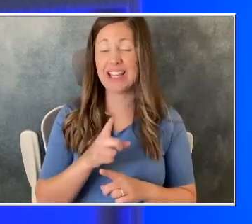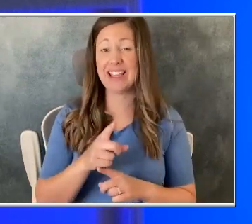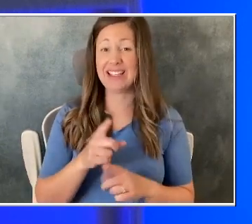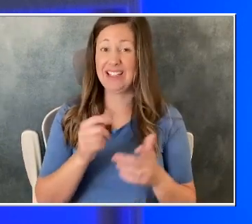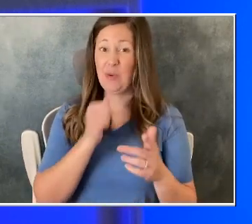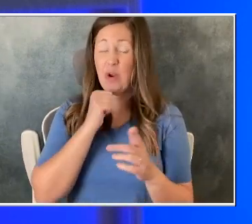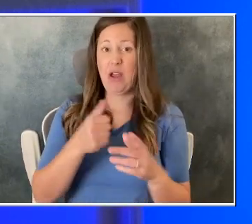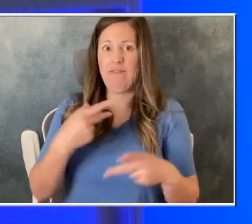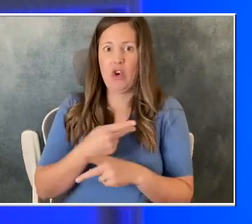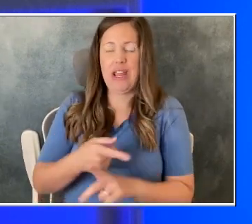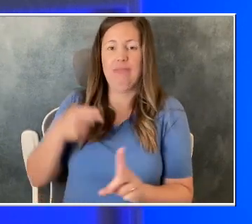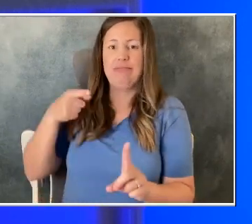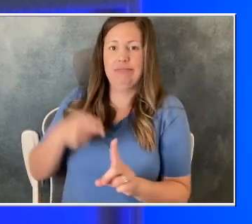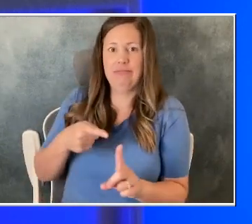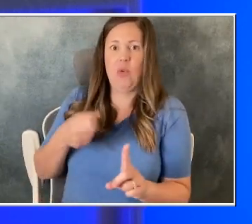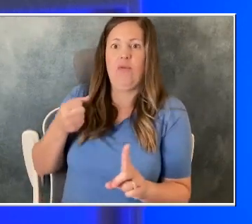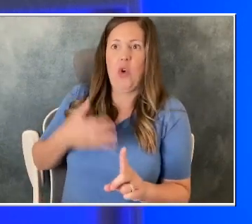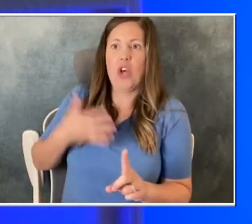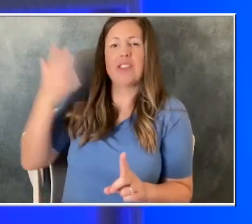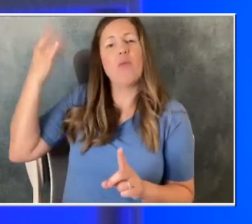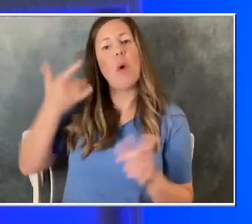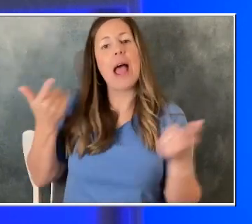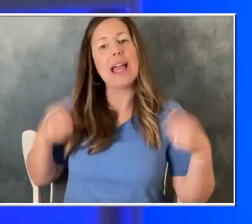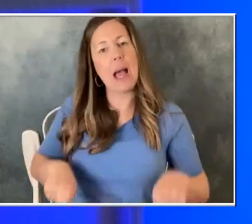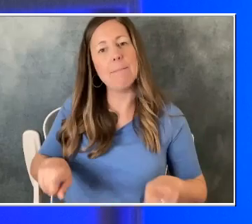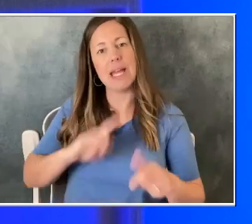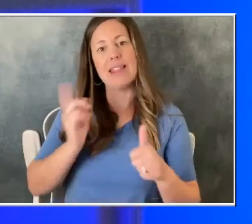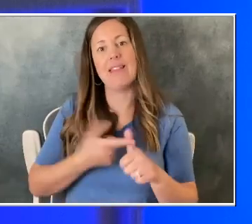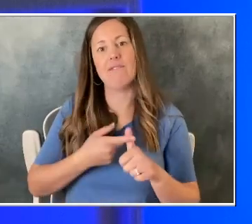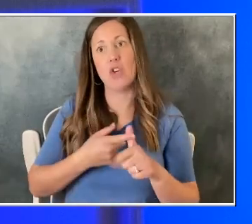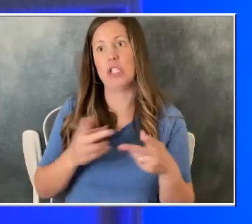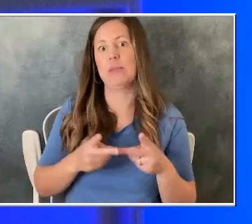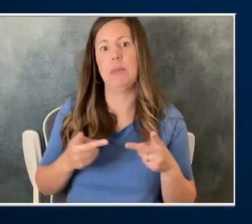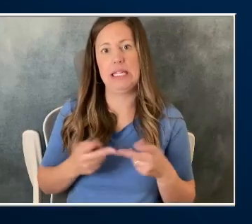yet of why that happened in the first place, with pressure urticaria at least.